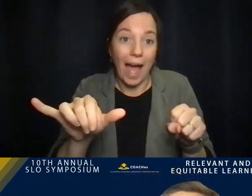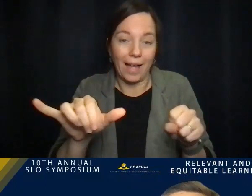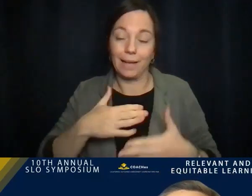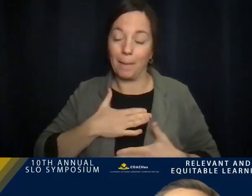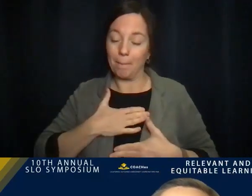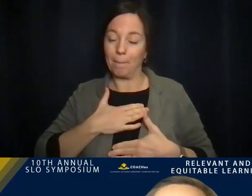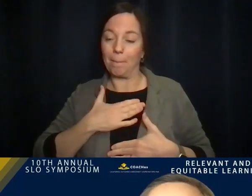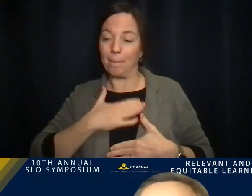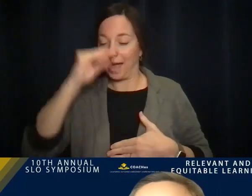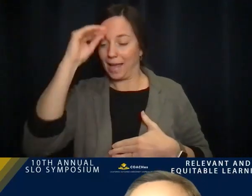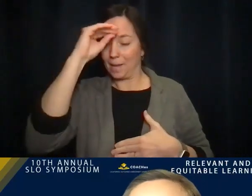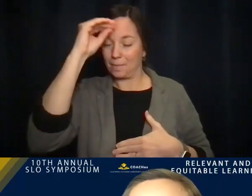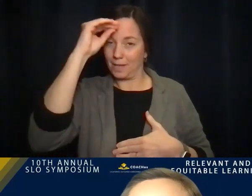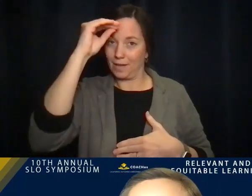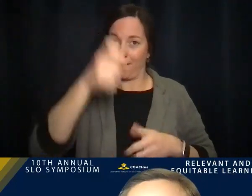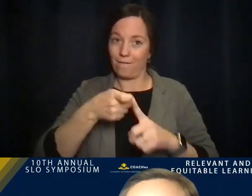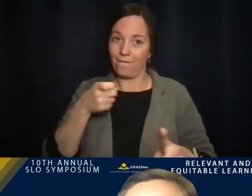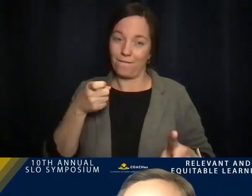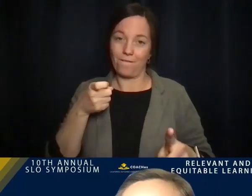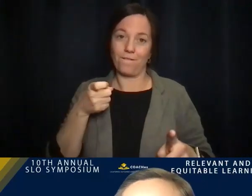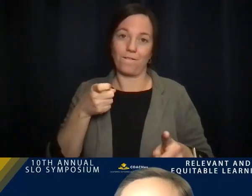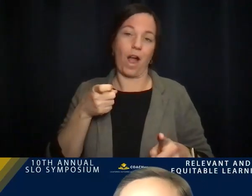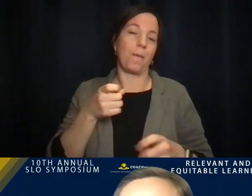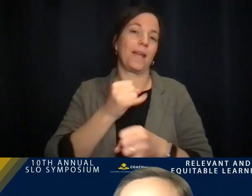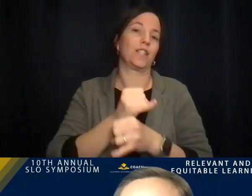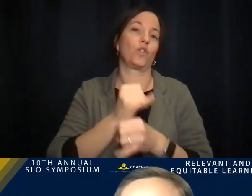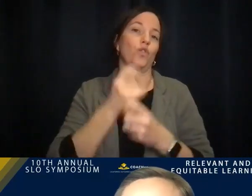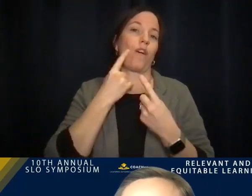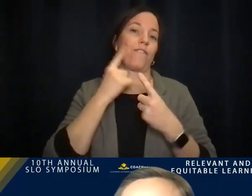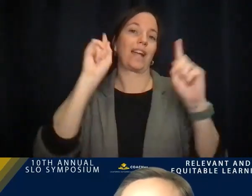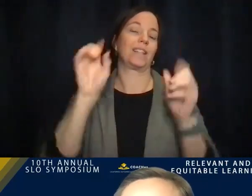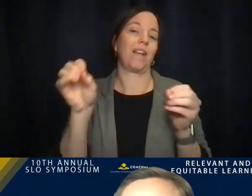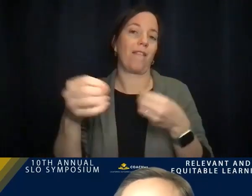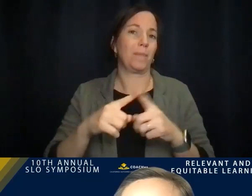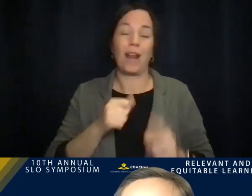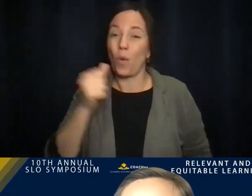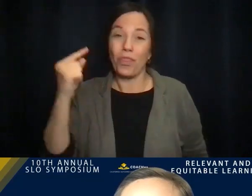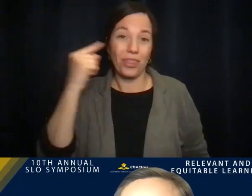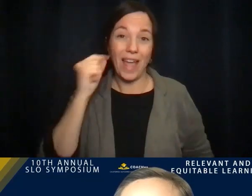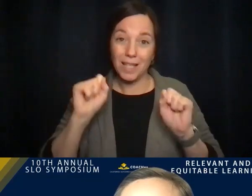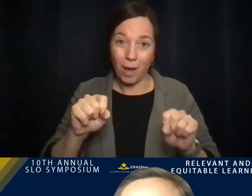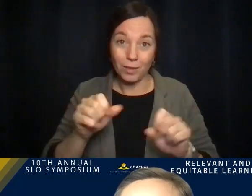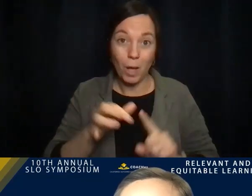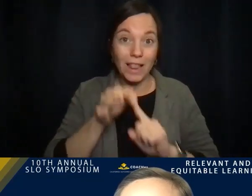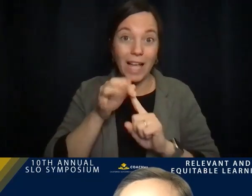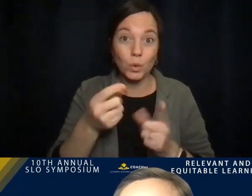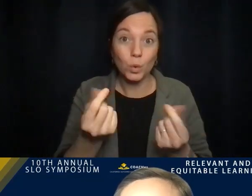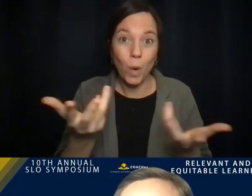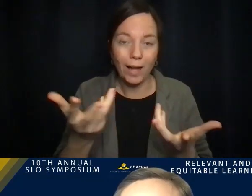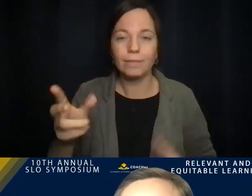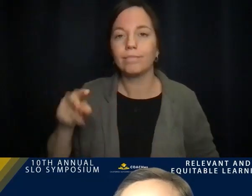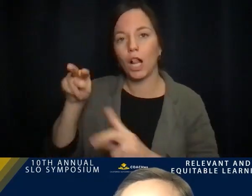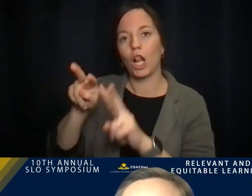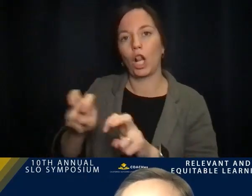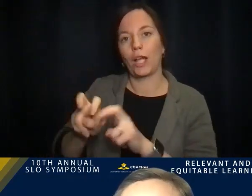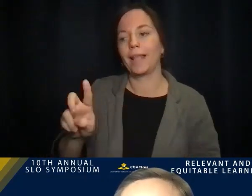bias coming out of institutional effectiveness offices, but I don't think you can do that unless you're looking at your data in